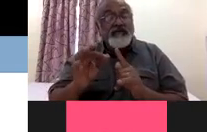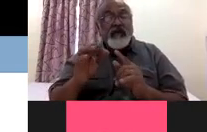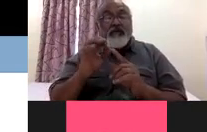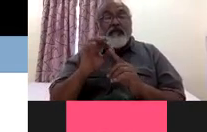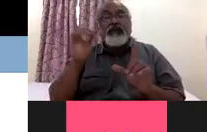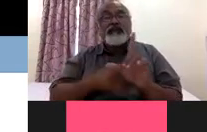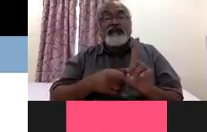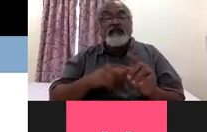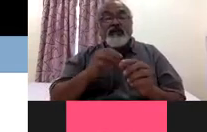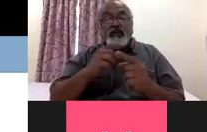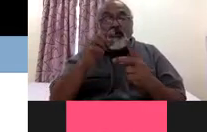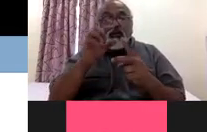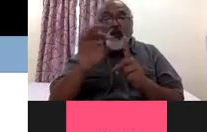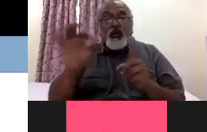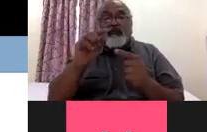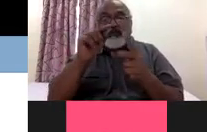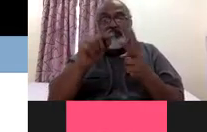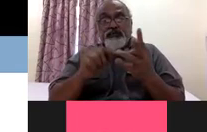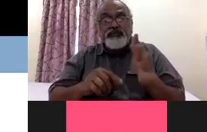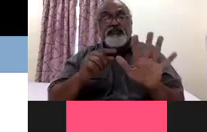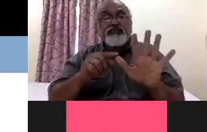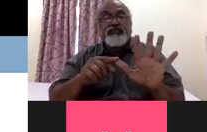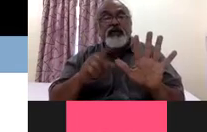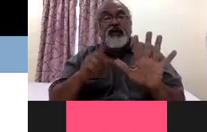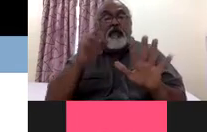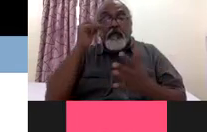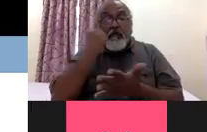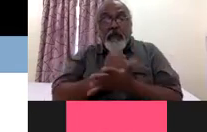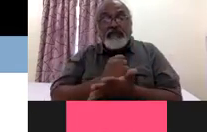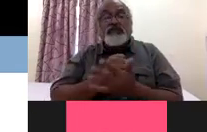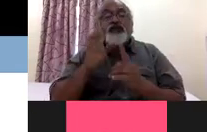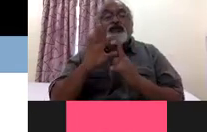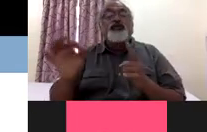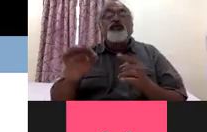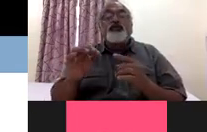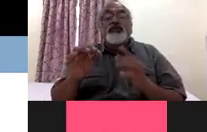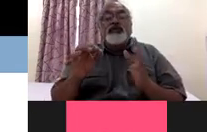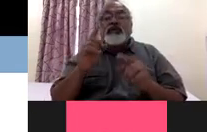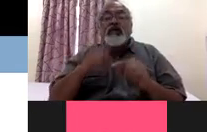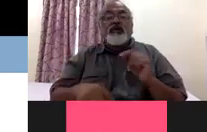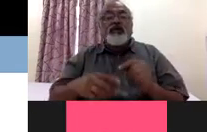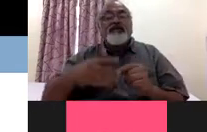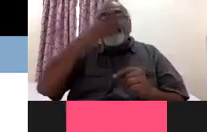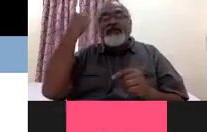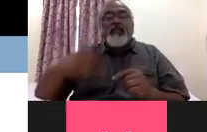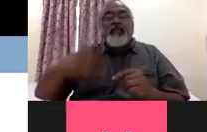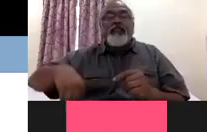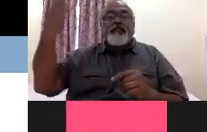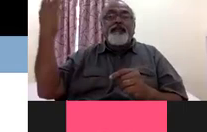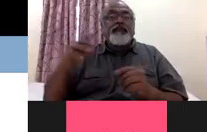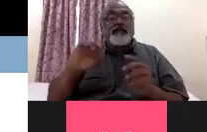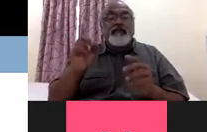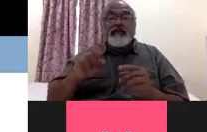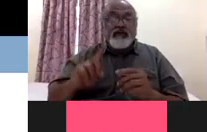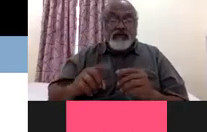companies, they generally want to follow the law of the land. So there is a letter of the law and